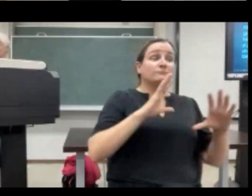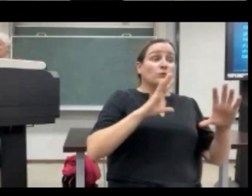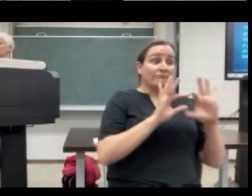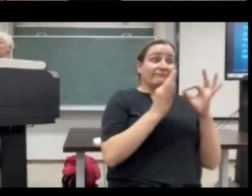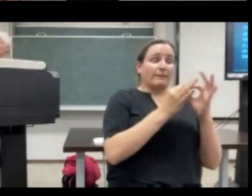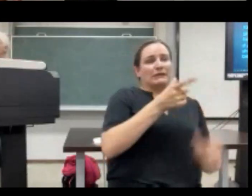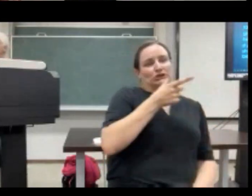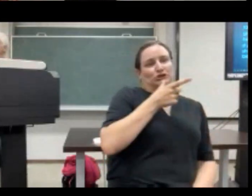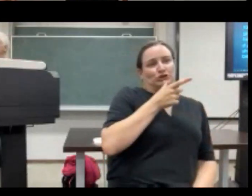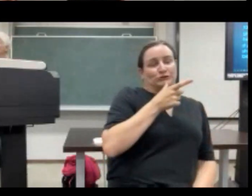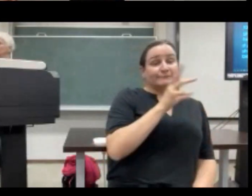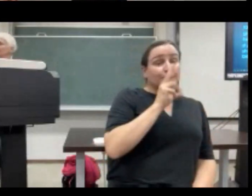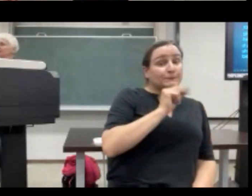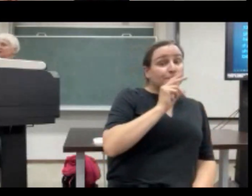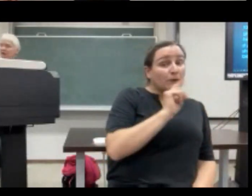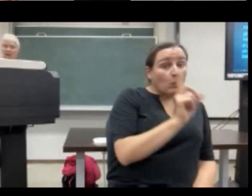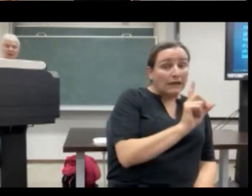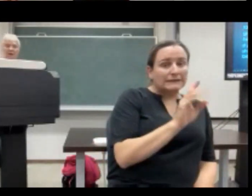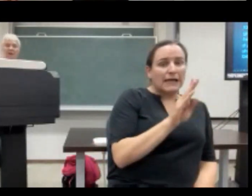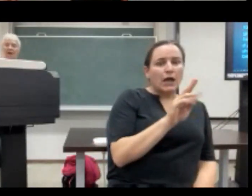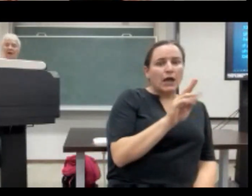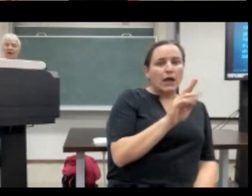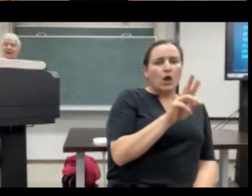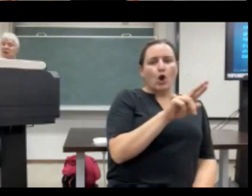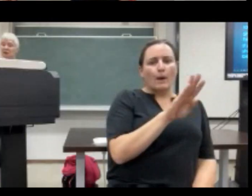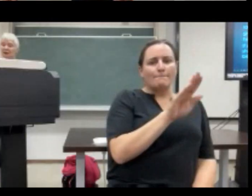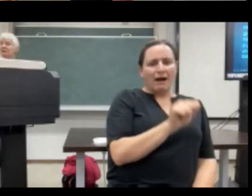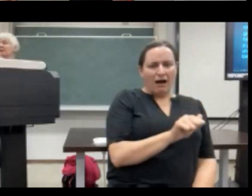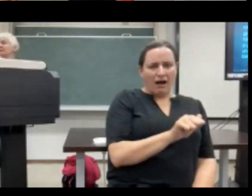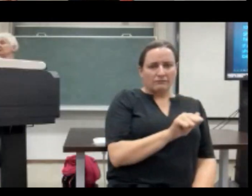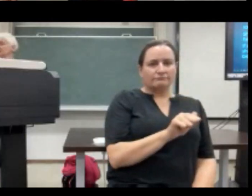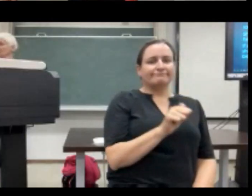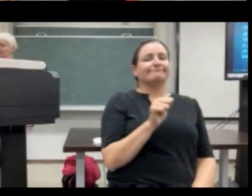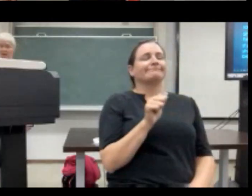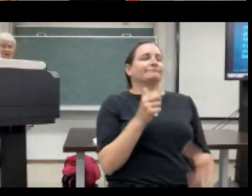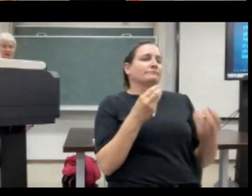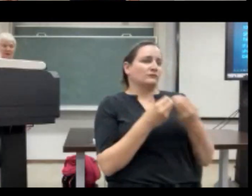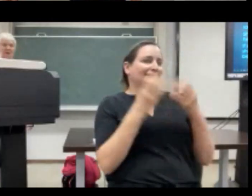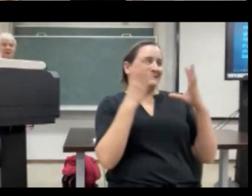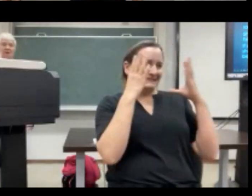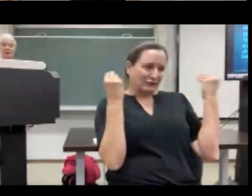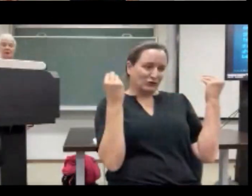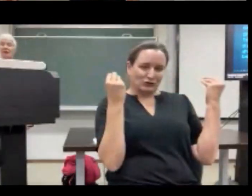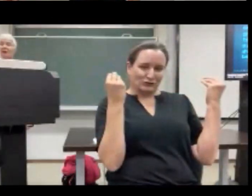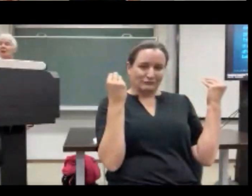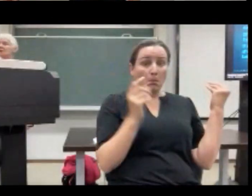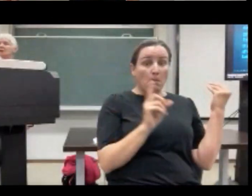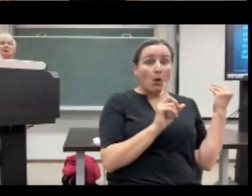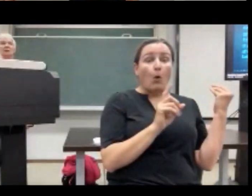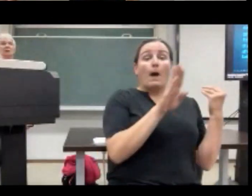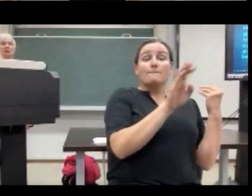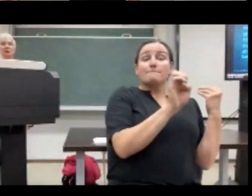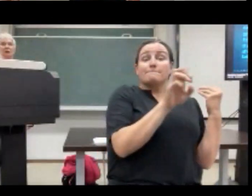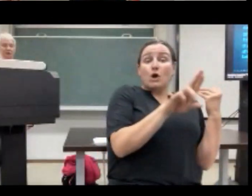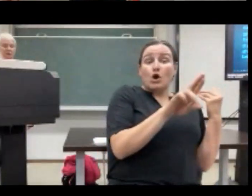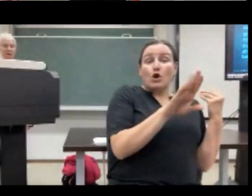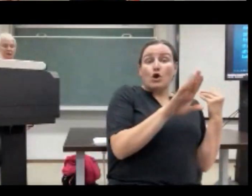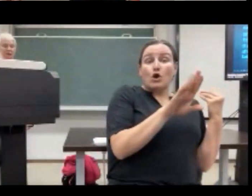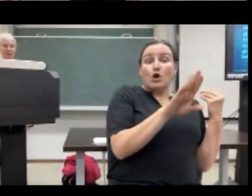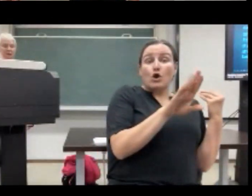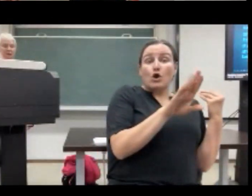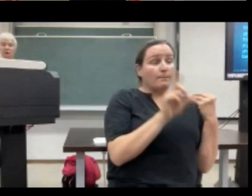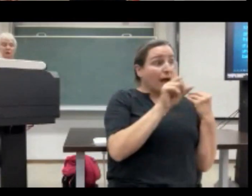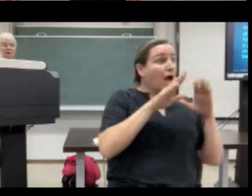is a language spoken in North Africa, and Dutch. The family does not sign. She's